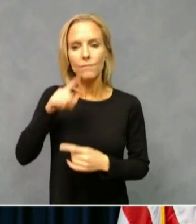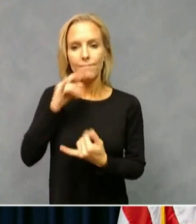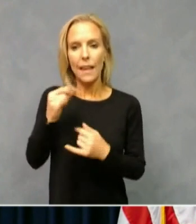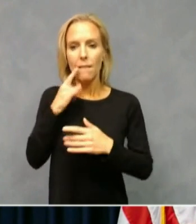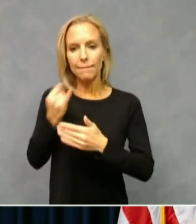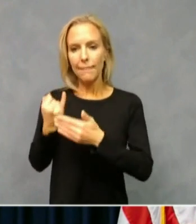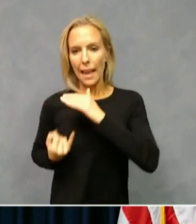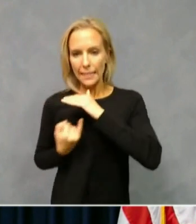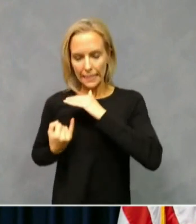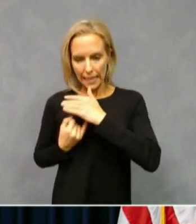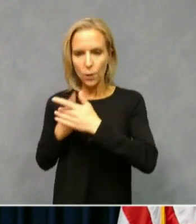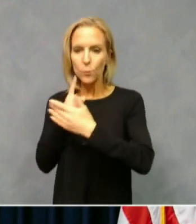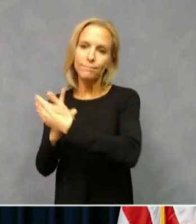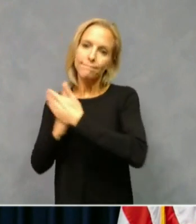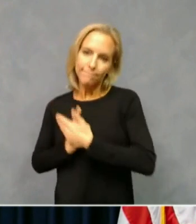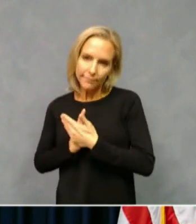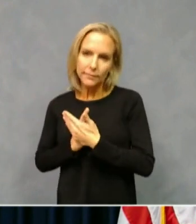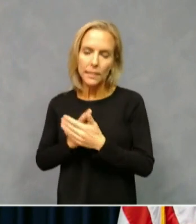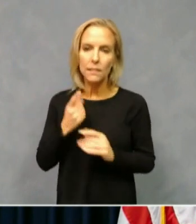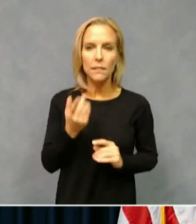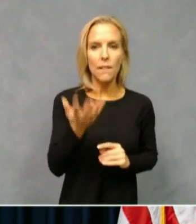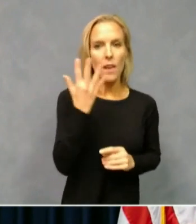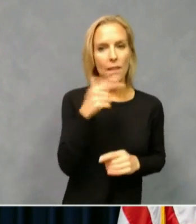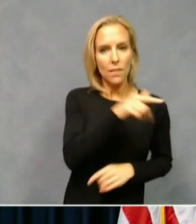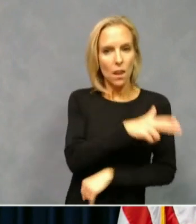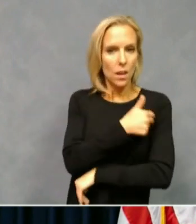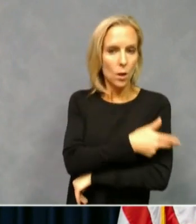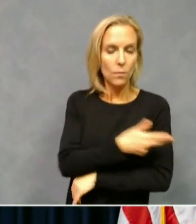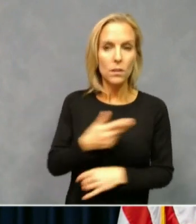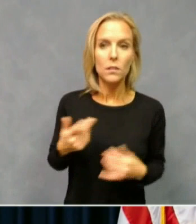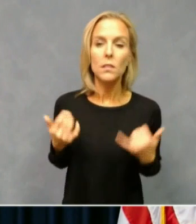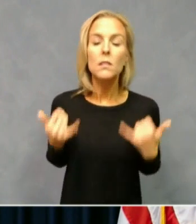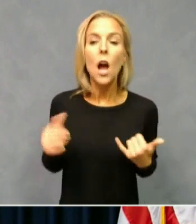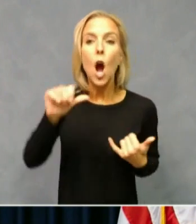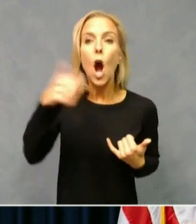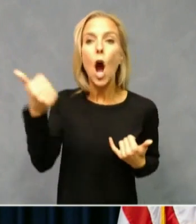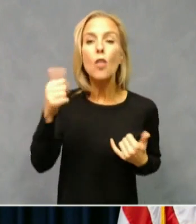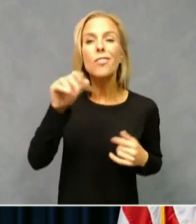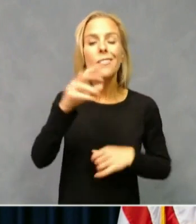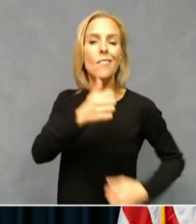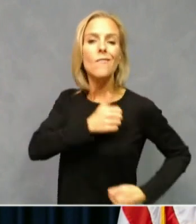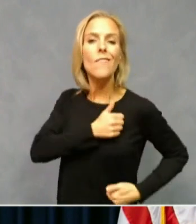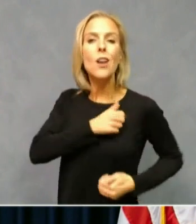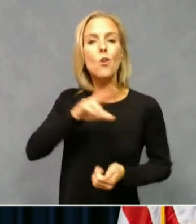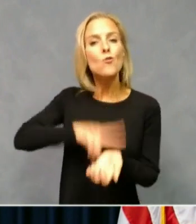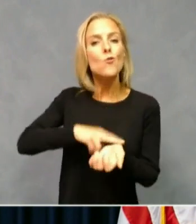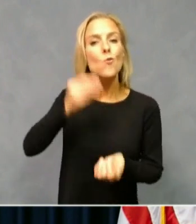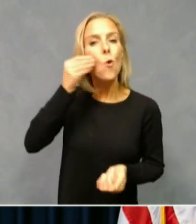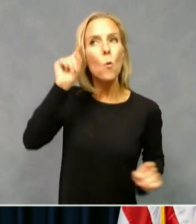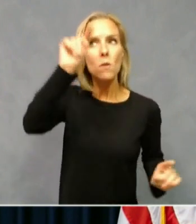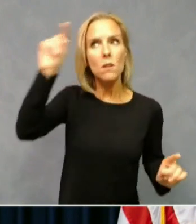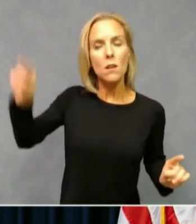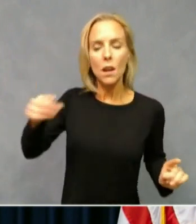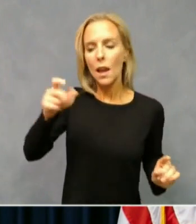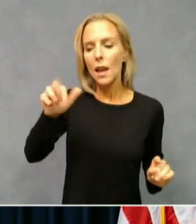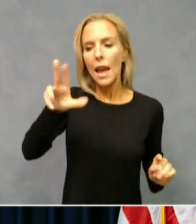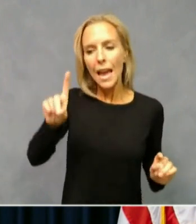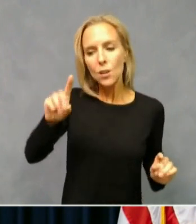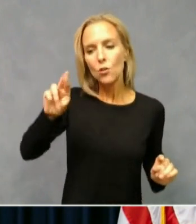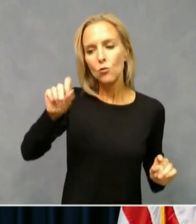currently no active cases in veterans in any of our other 3 veterans nursing homes in Hazard, Radcliffe, or Hanson.